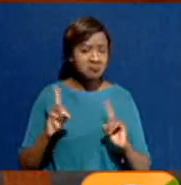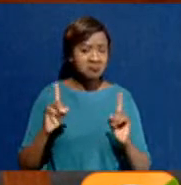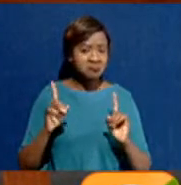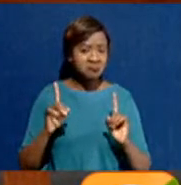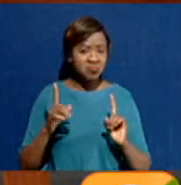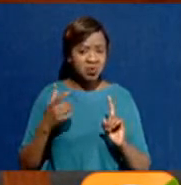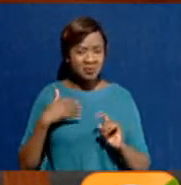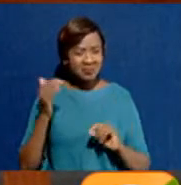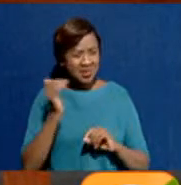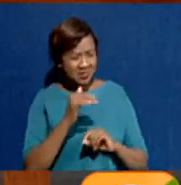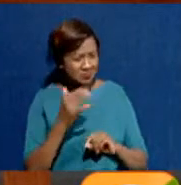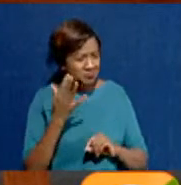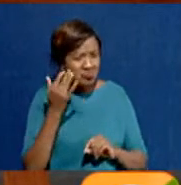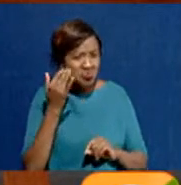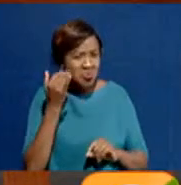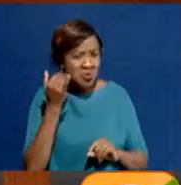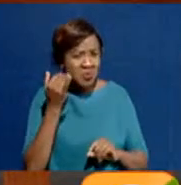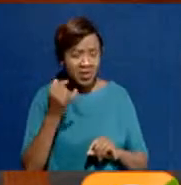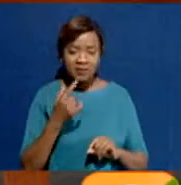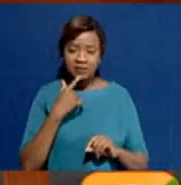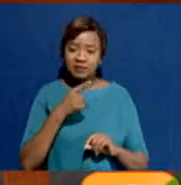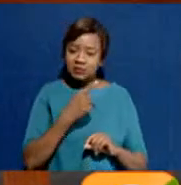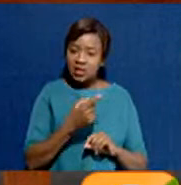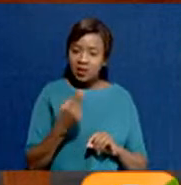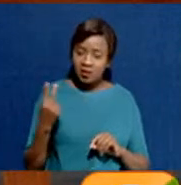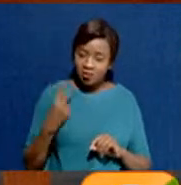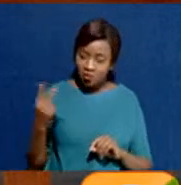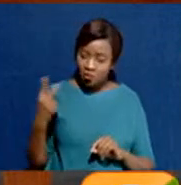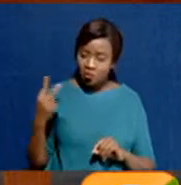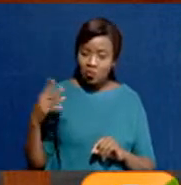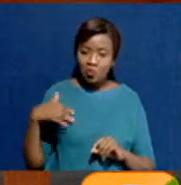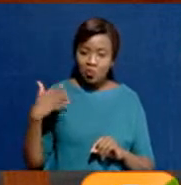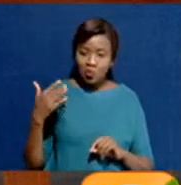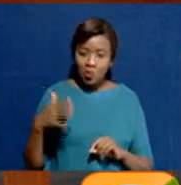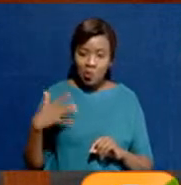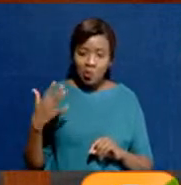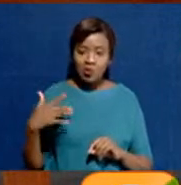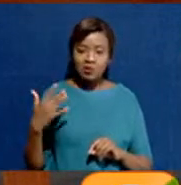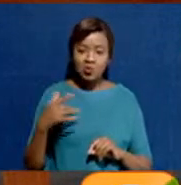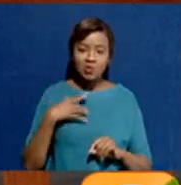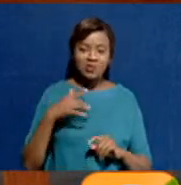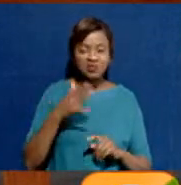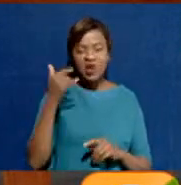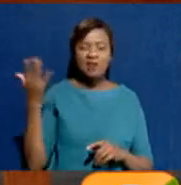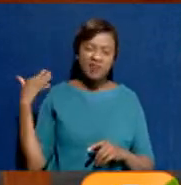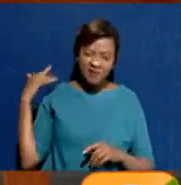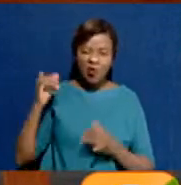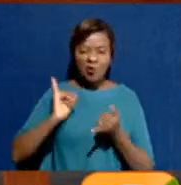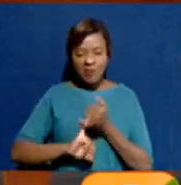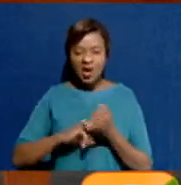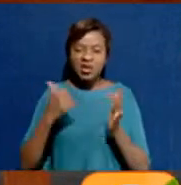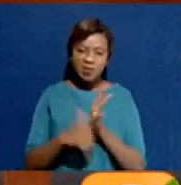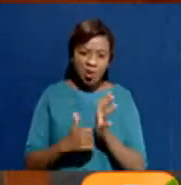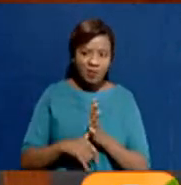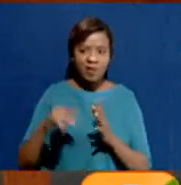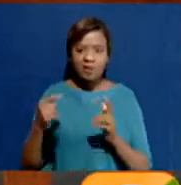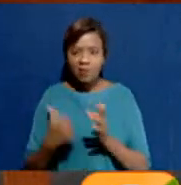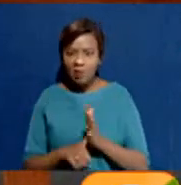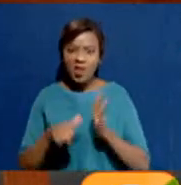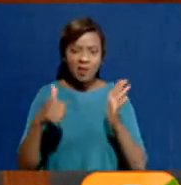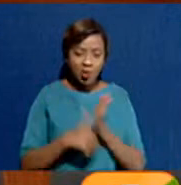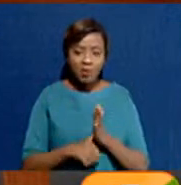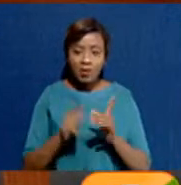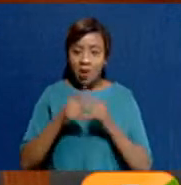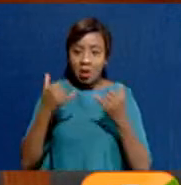we asked her, why? Because you've been every other time complaining, there are issues. What happened?